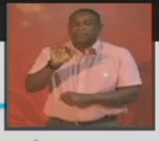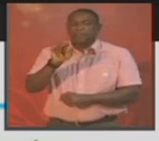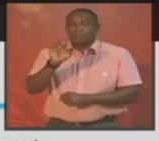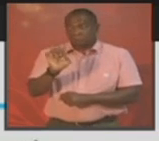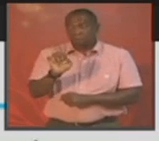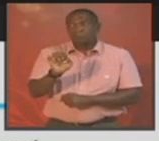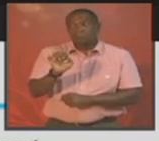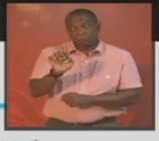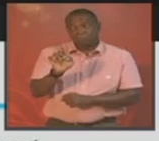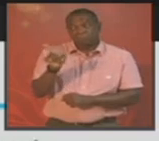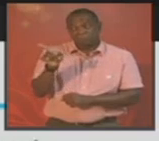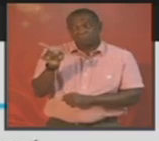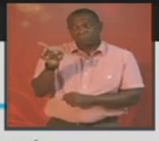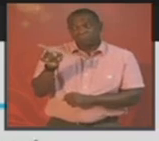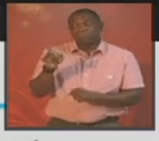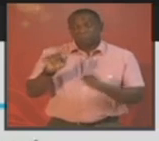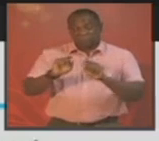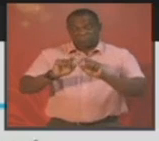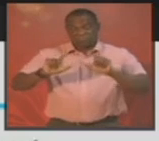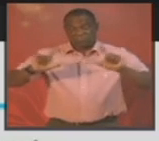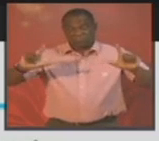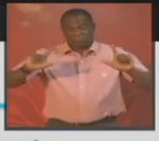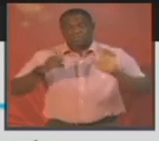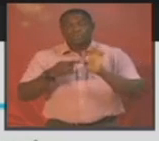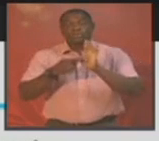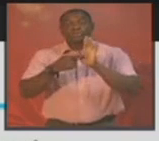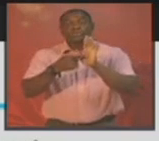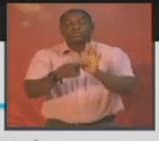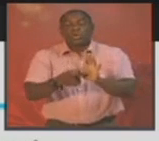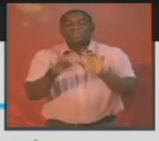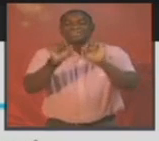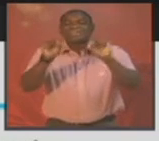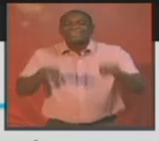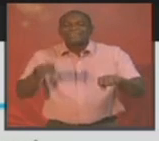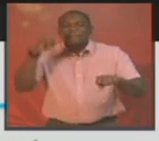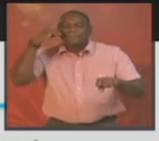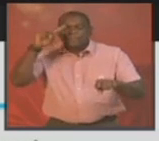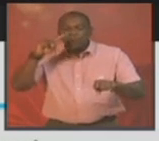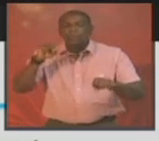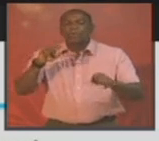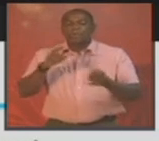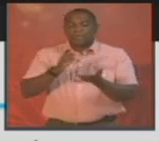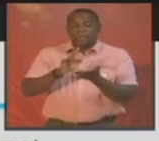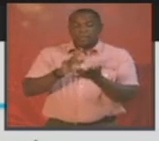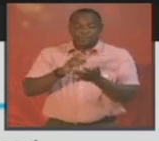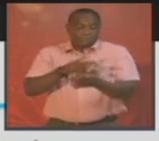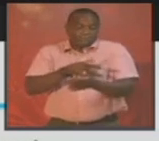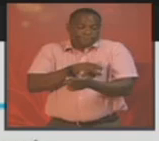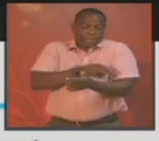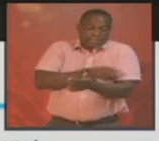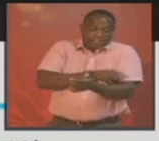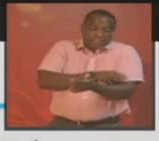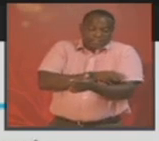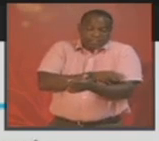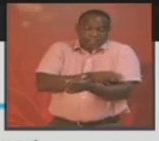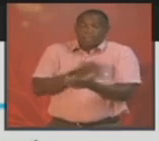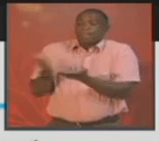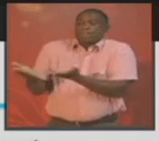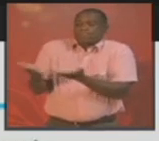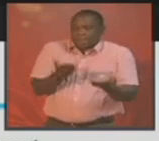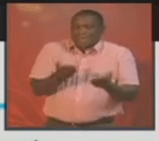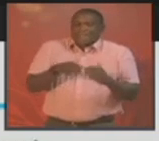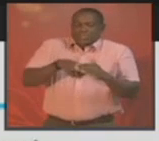it demonstrates the system for the importation and the distribution of the vaccine. So we are saying that it's